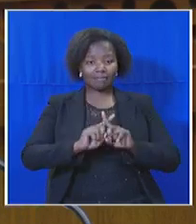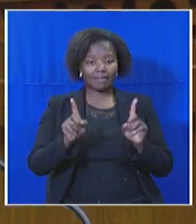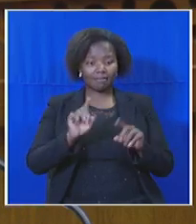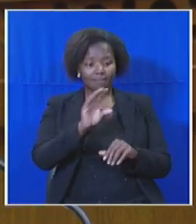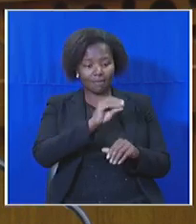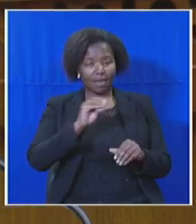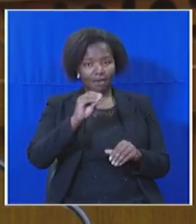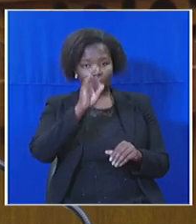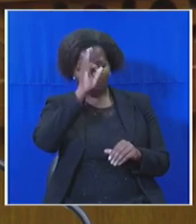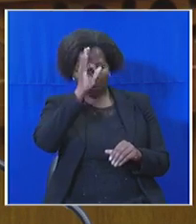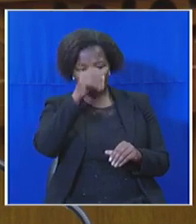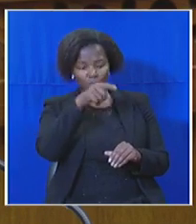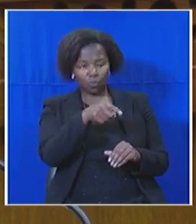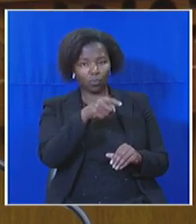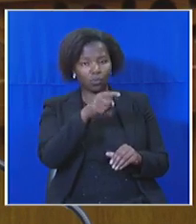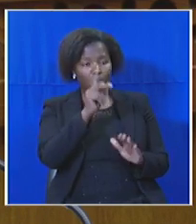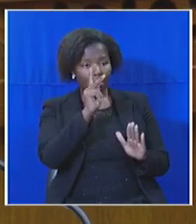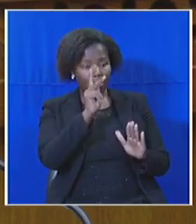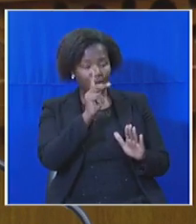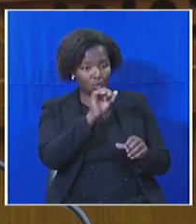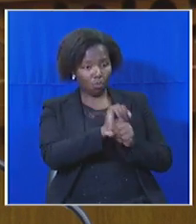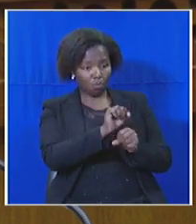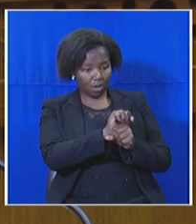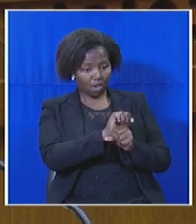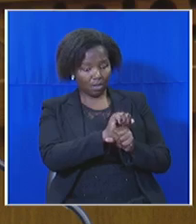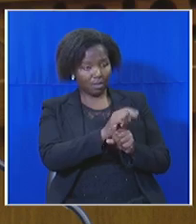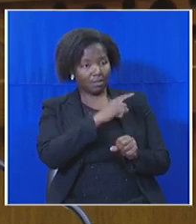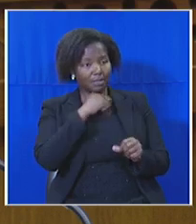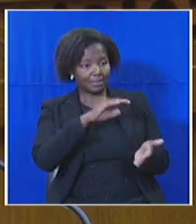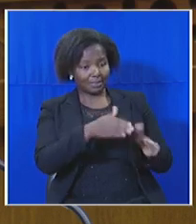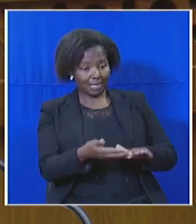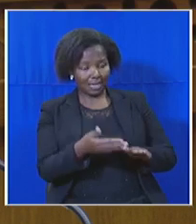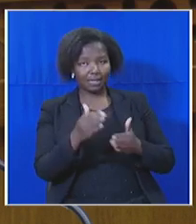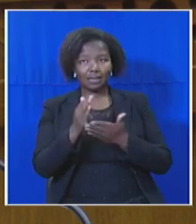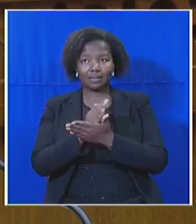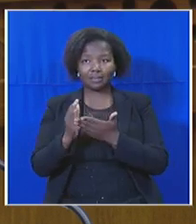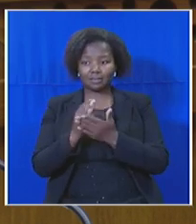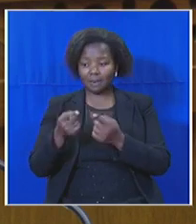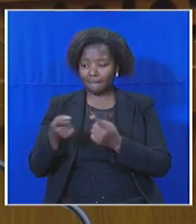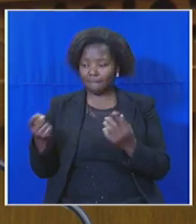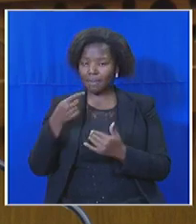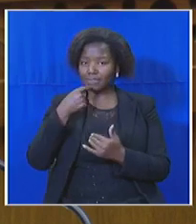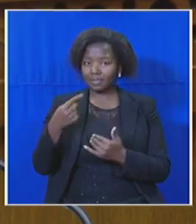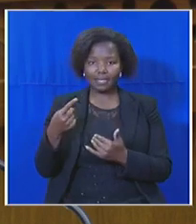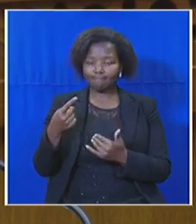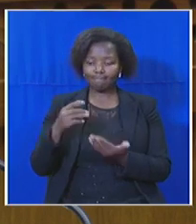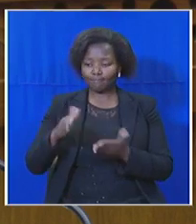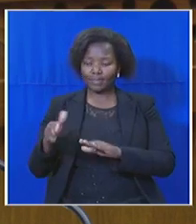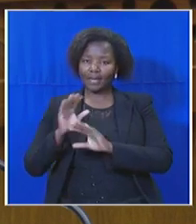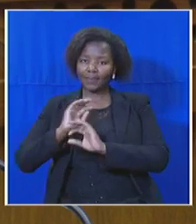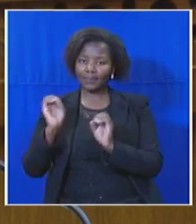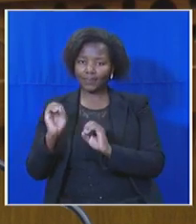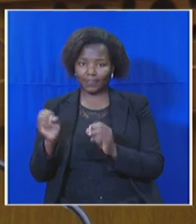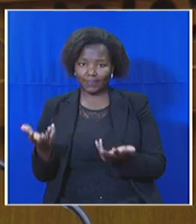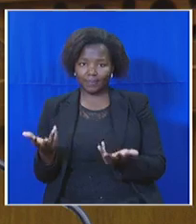members who lose their lives whilst on duty and those who would not have been, because